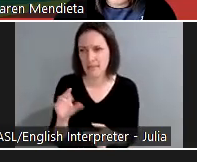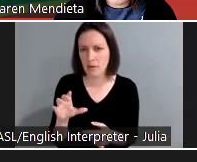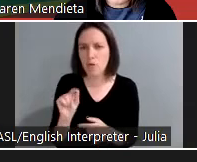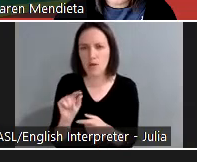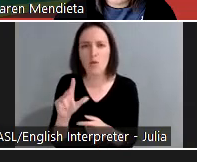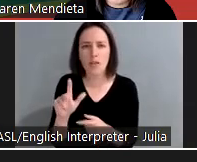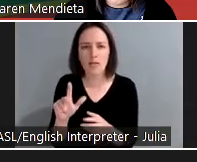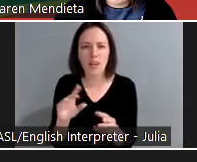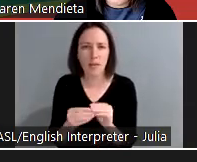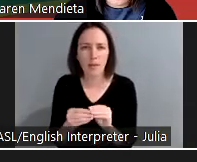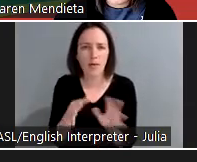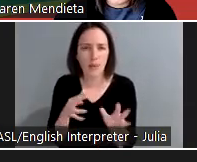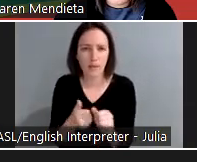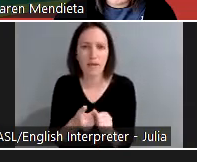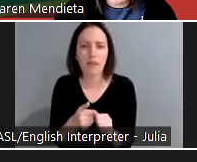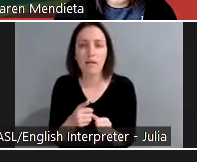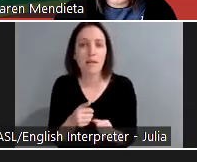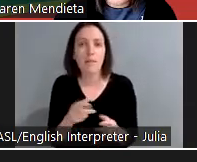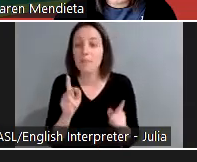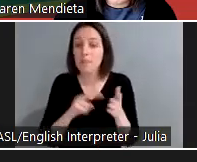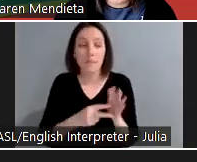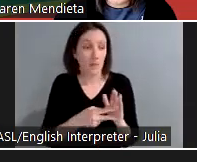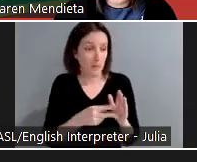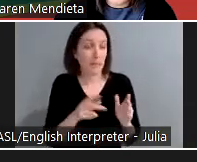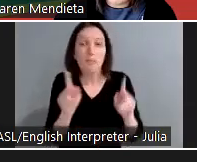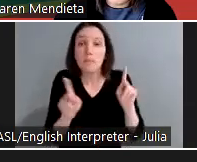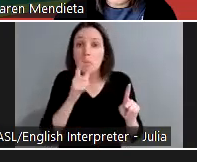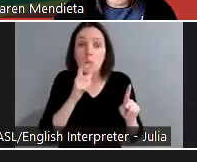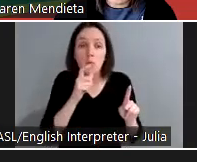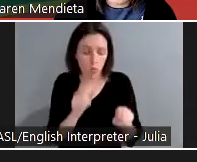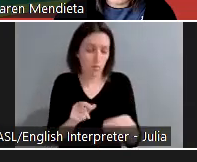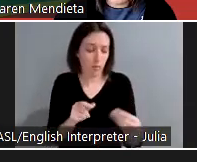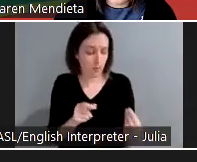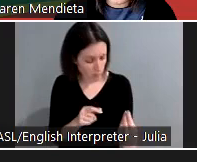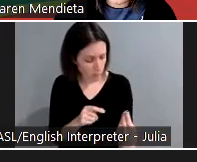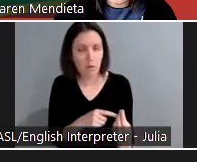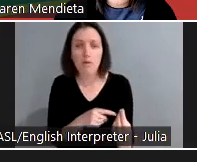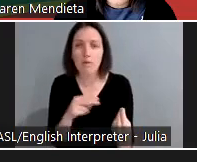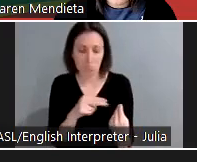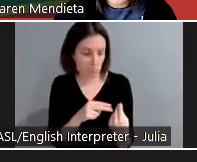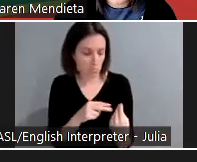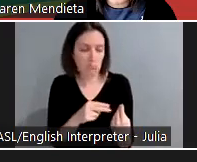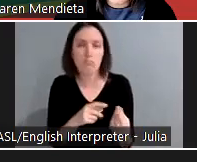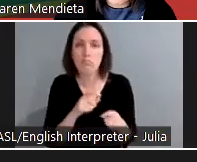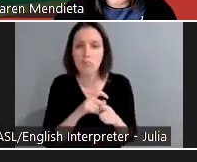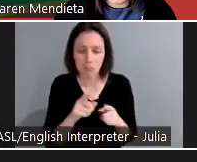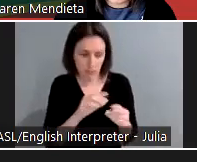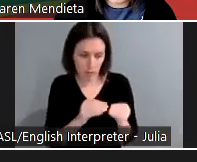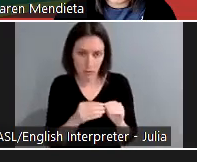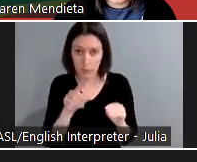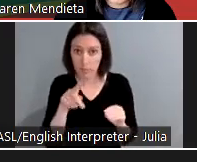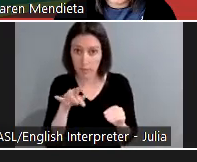the number on the back of their card and set up a personal identification number, or PIN, in order to use their